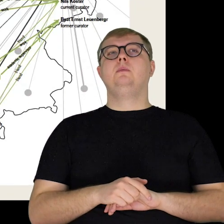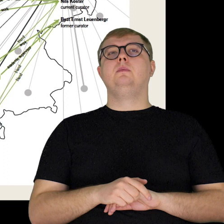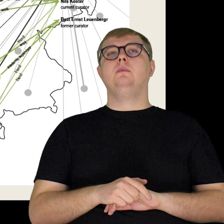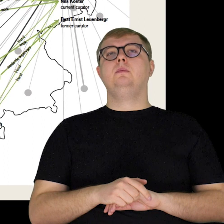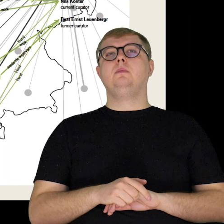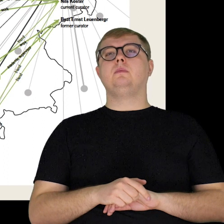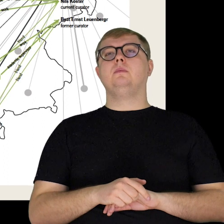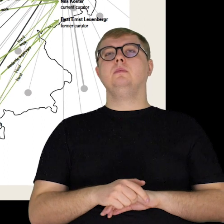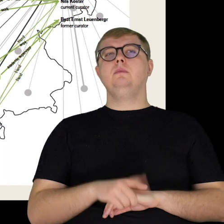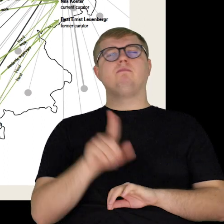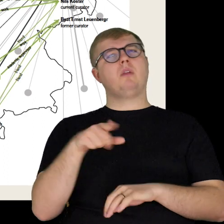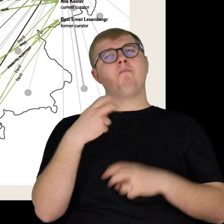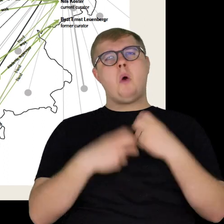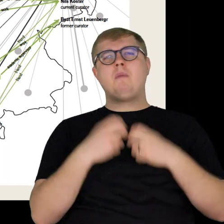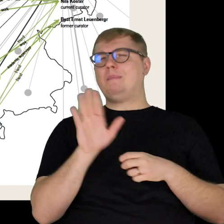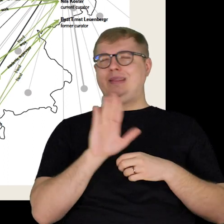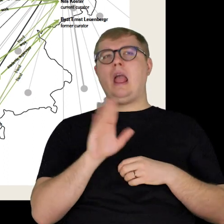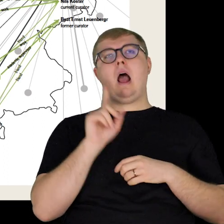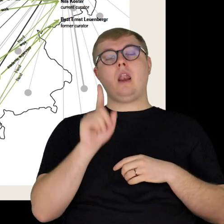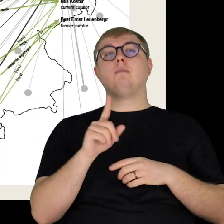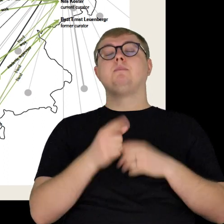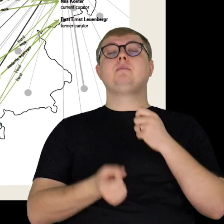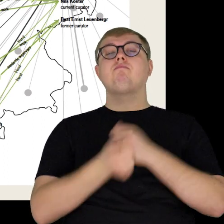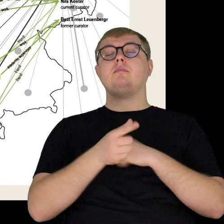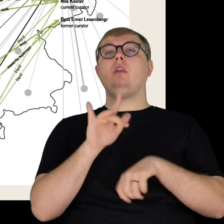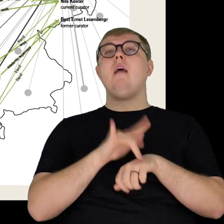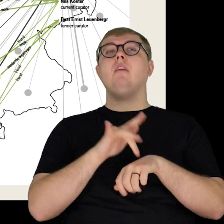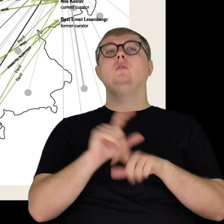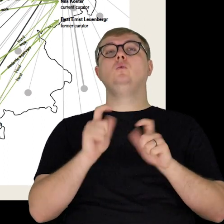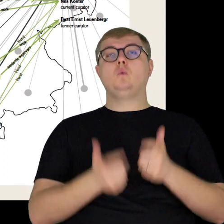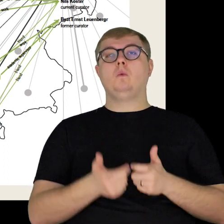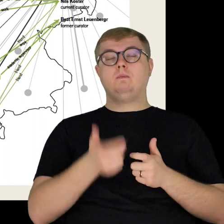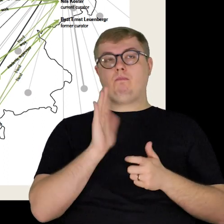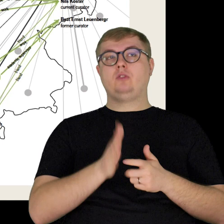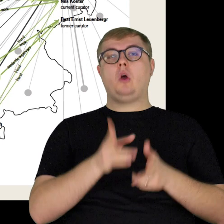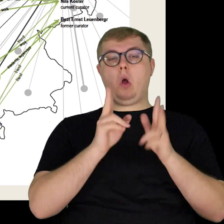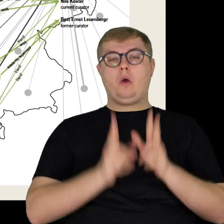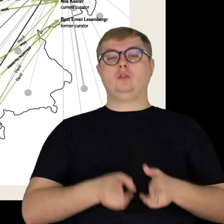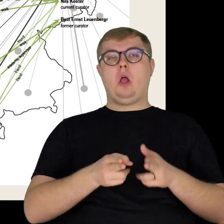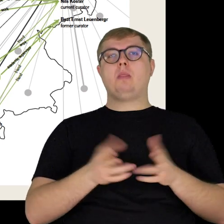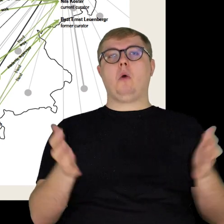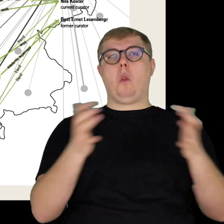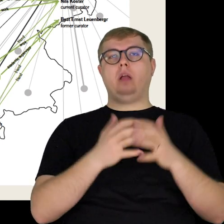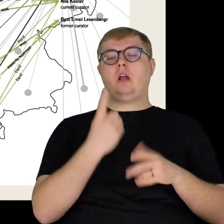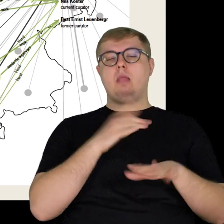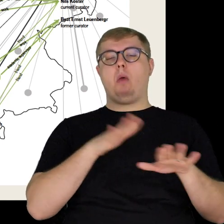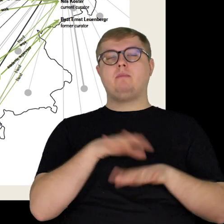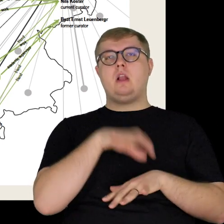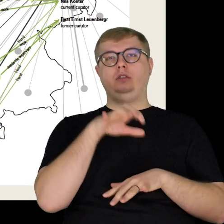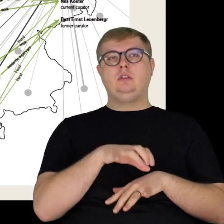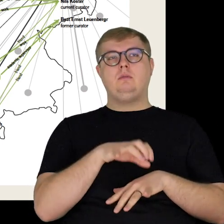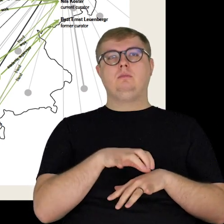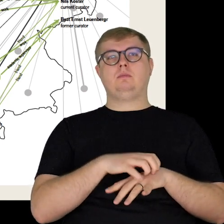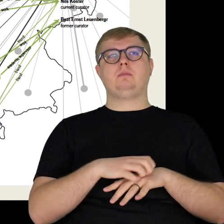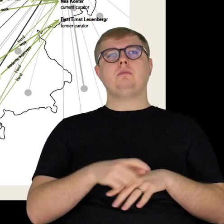of the kind of results of this is that you kind of end up with a particular collection in one place due to the kind of particular scientist